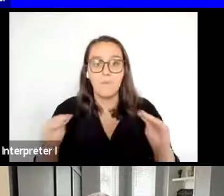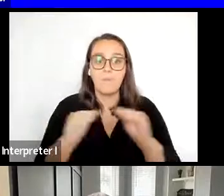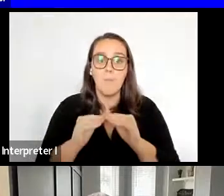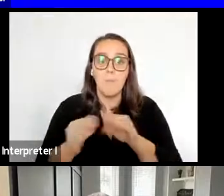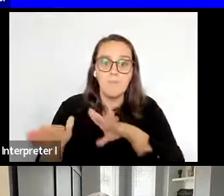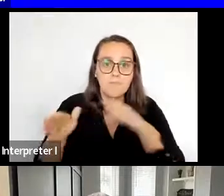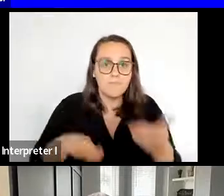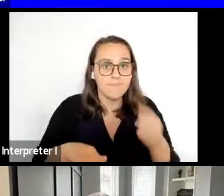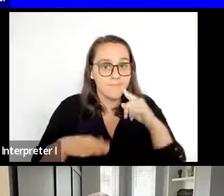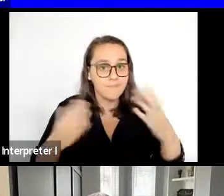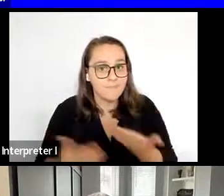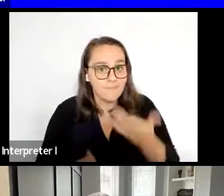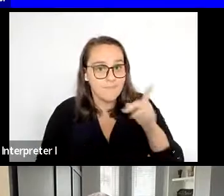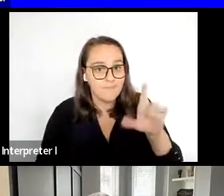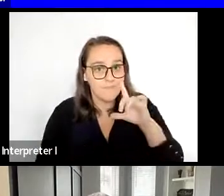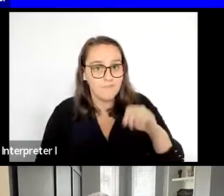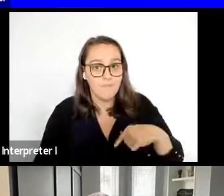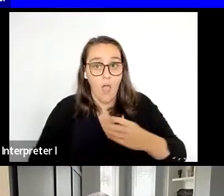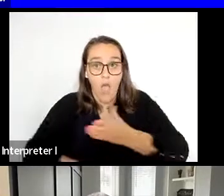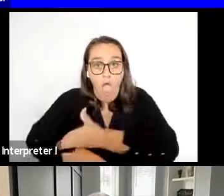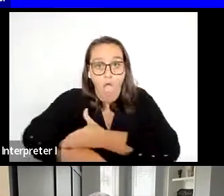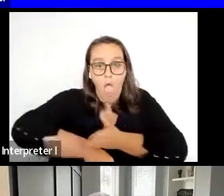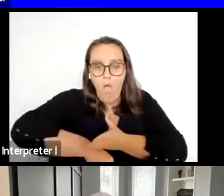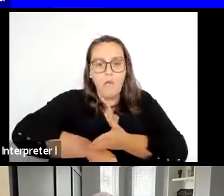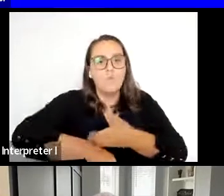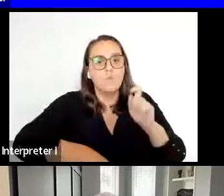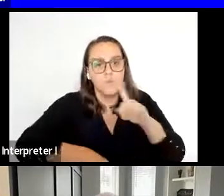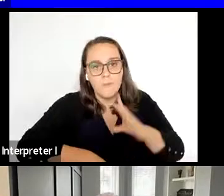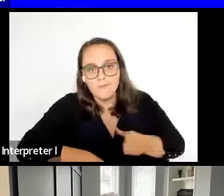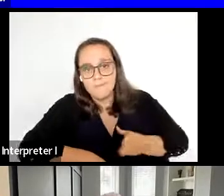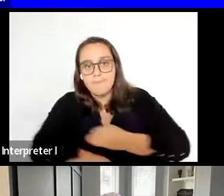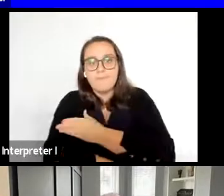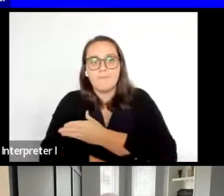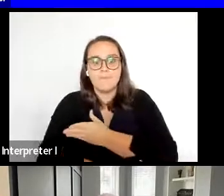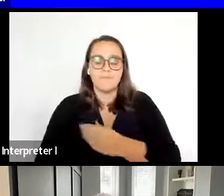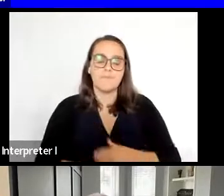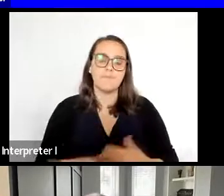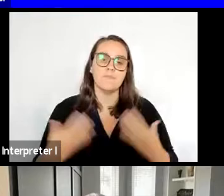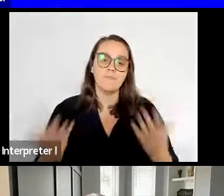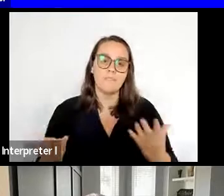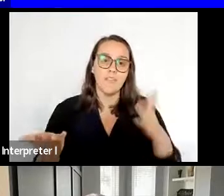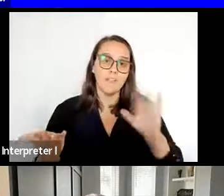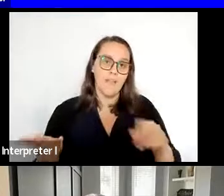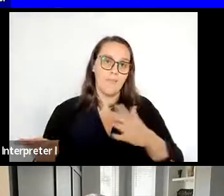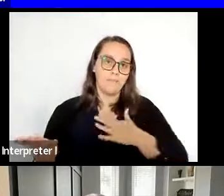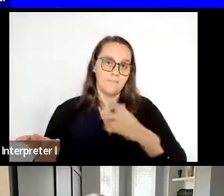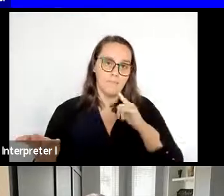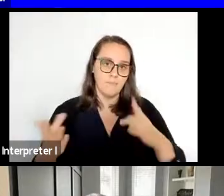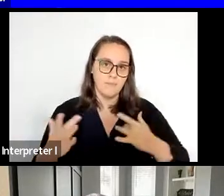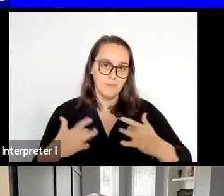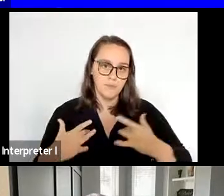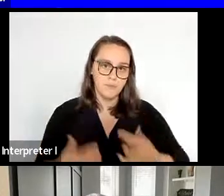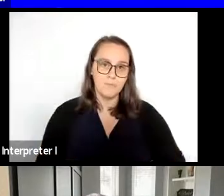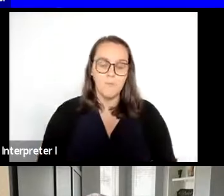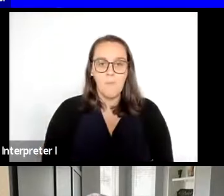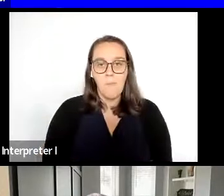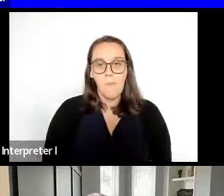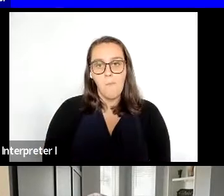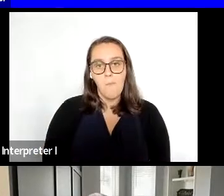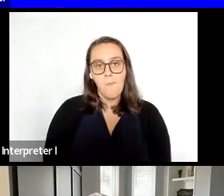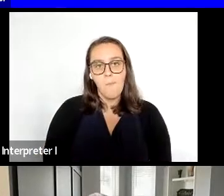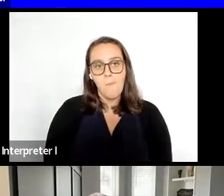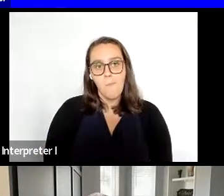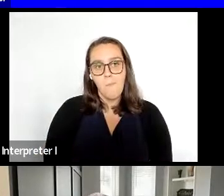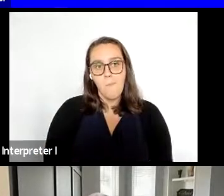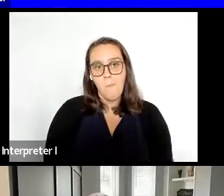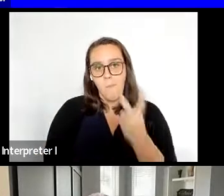city. We're going the wrong way, as somebody said earlier. And that's what concerns me. I saw one